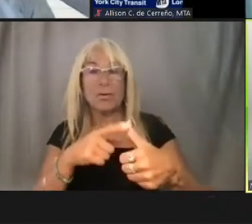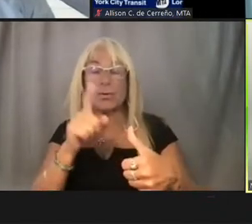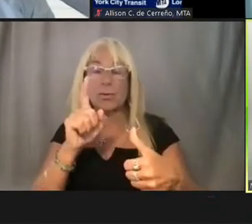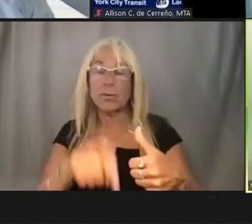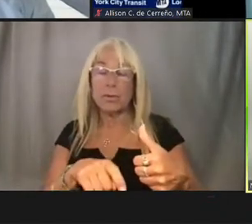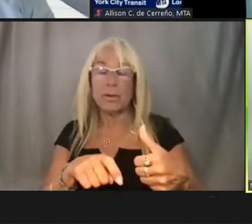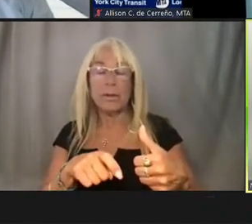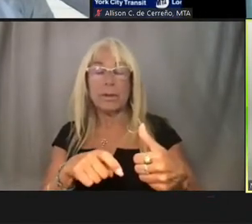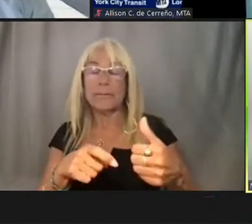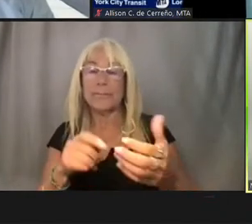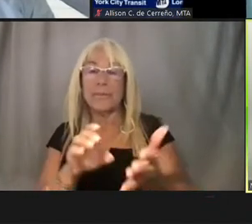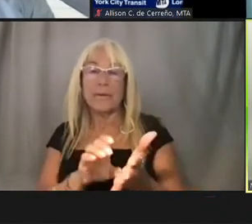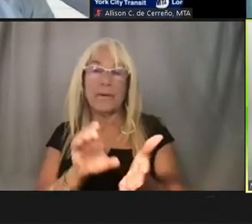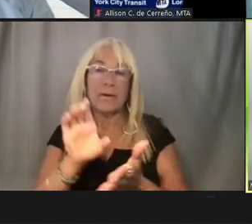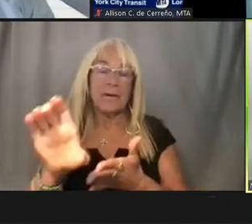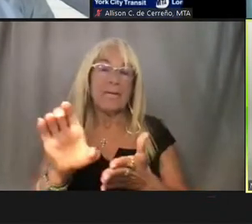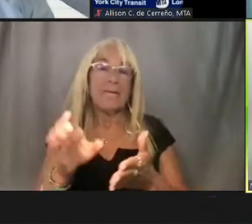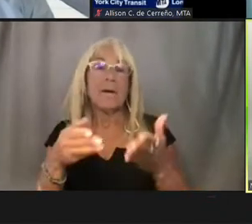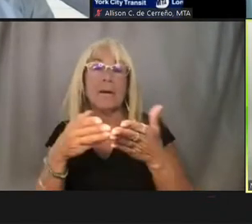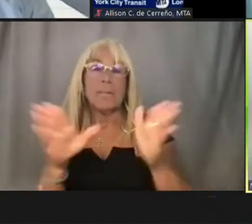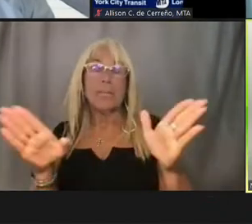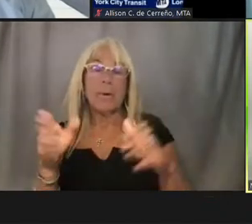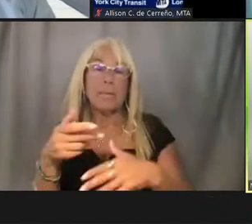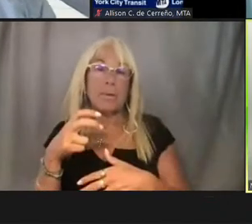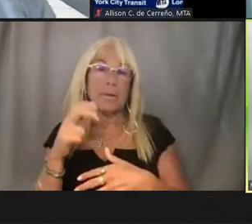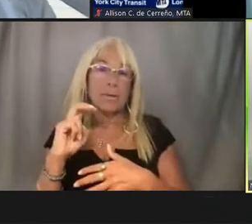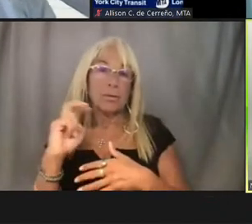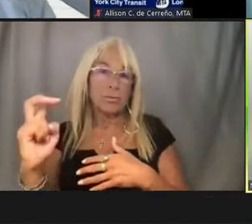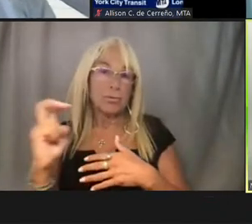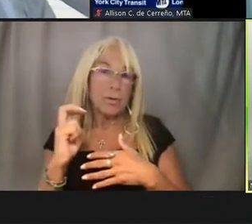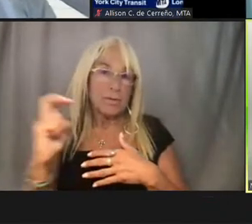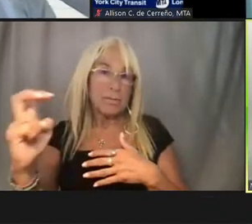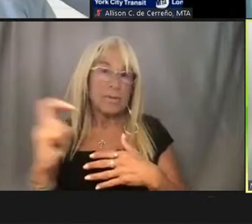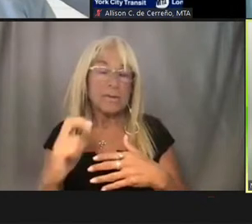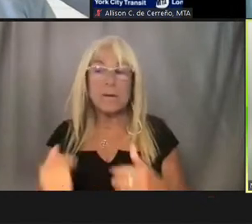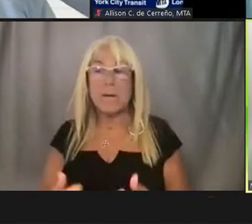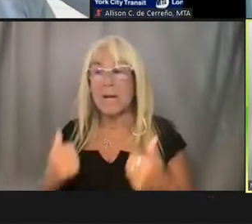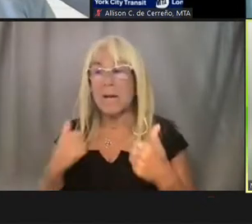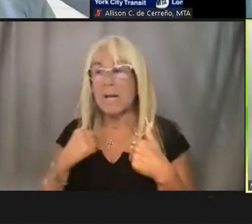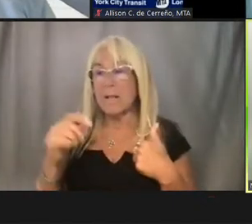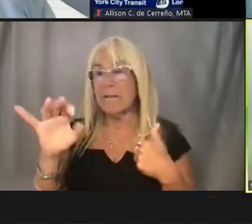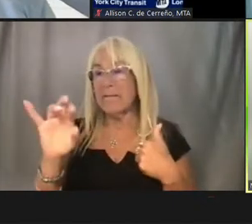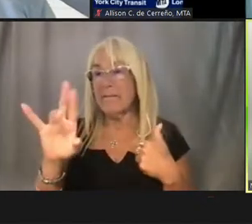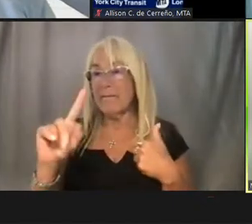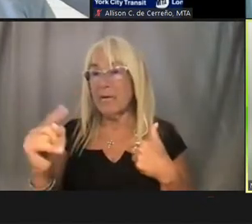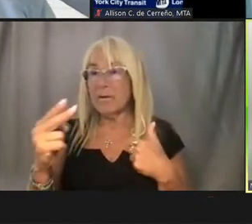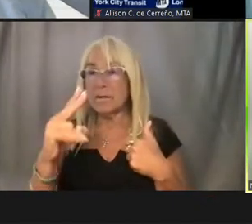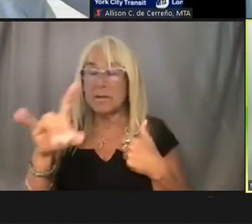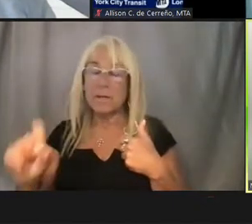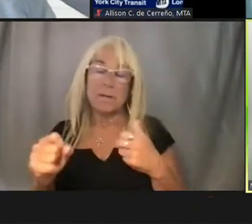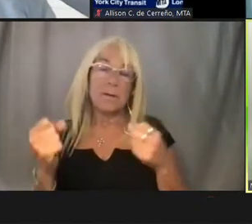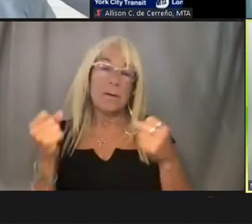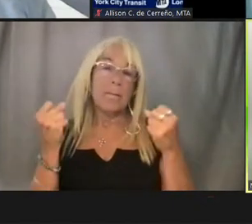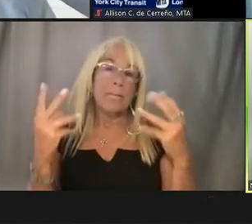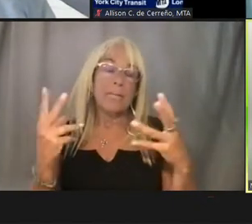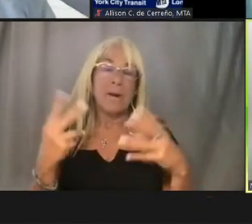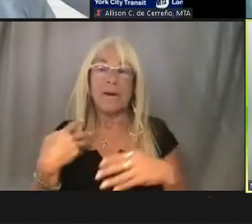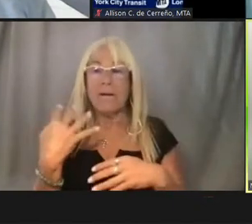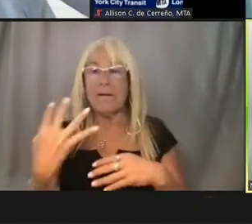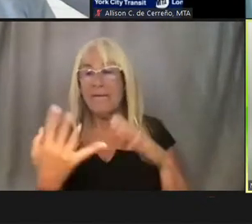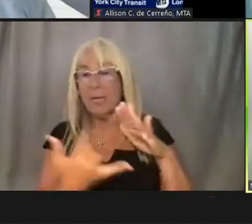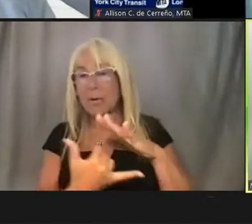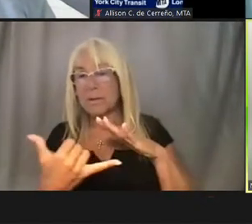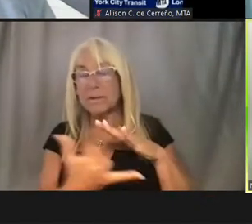transportation as a resident of Forest Hills I'm fortunate to have access to many modes of transportation we have four Subway Lines and the Long Island